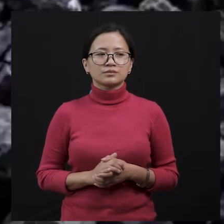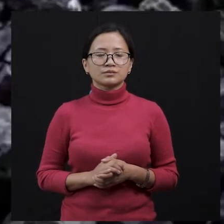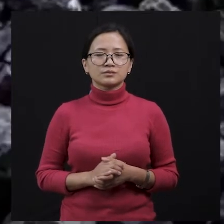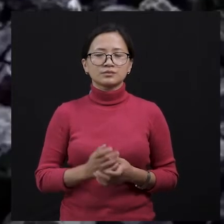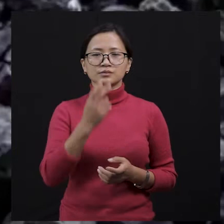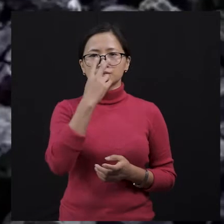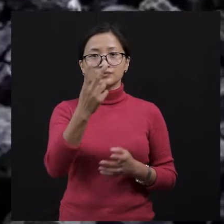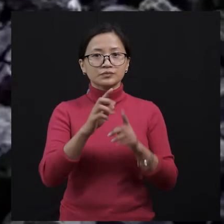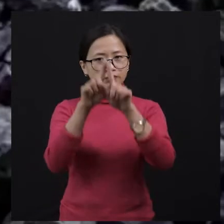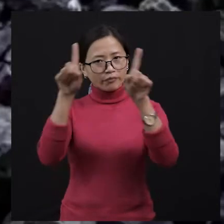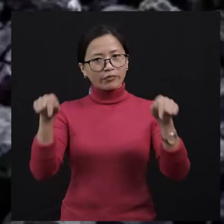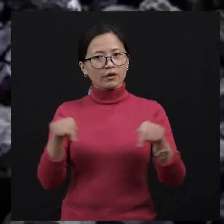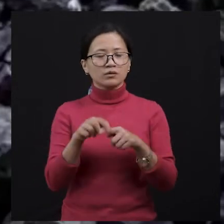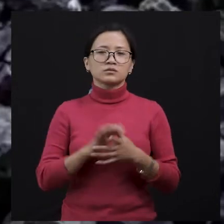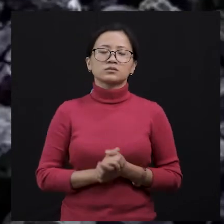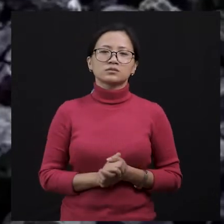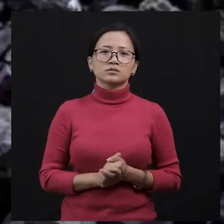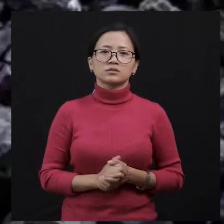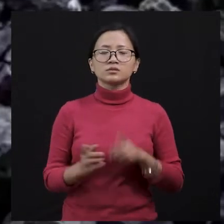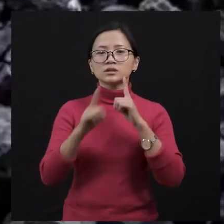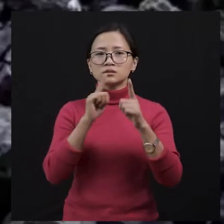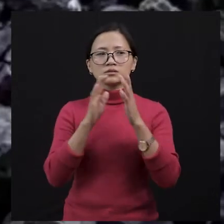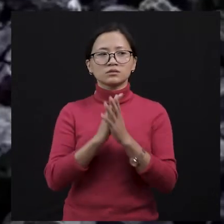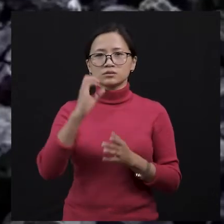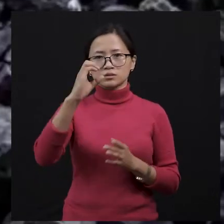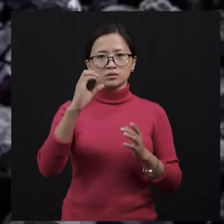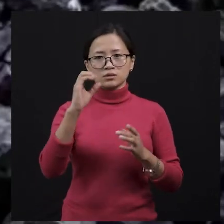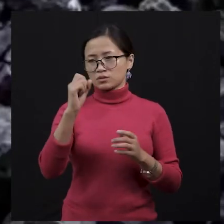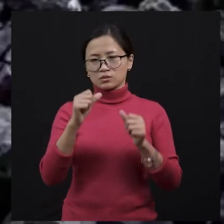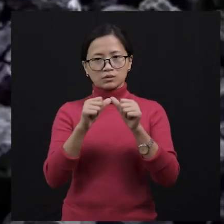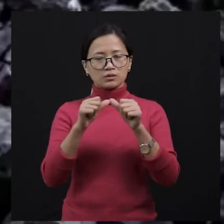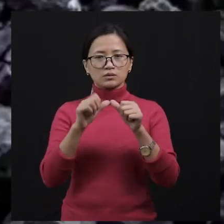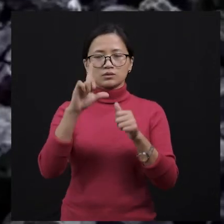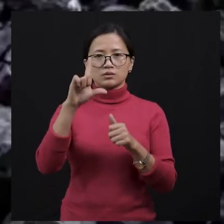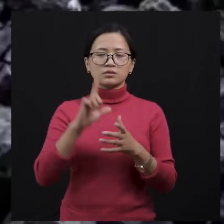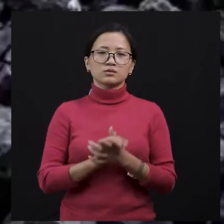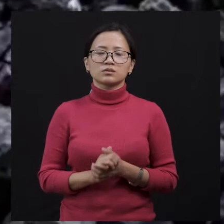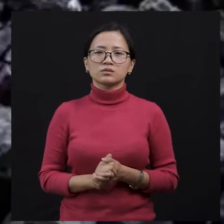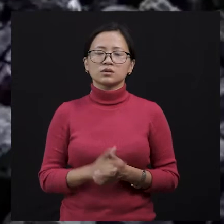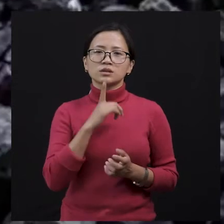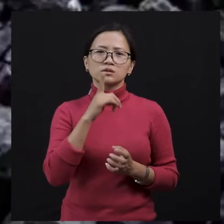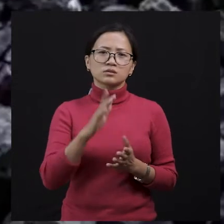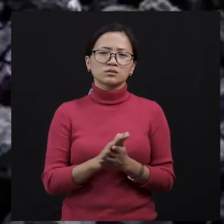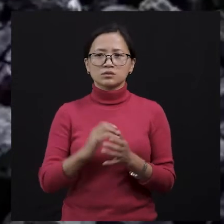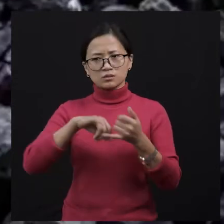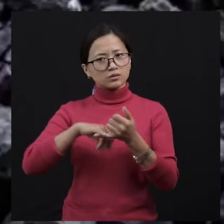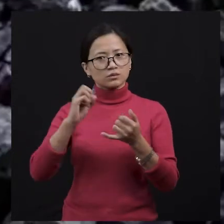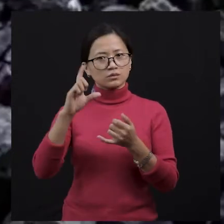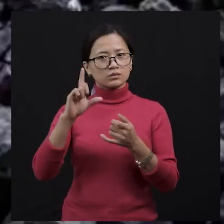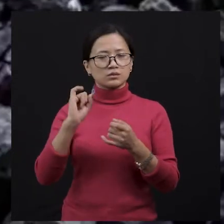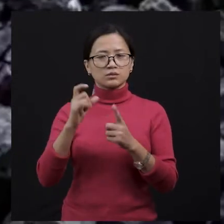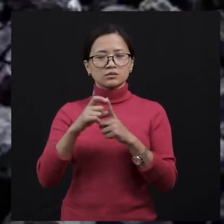Yes. So now we will discuss about coal. Now coal, like I've said, it is a solid